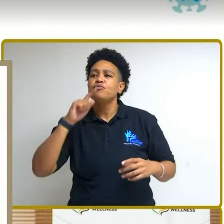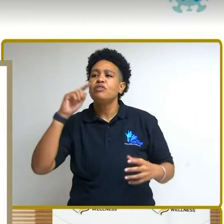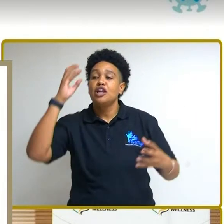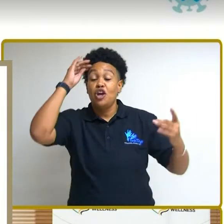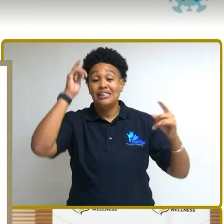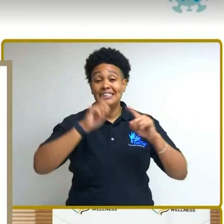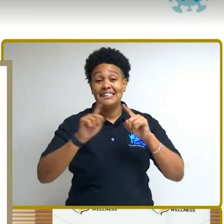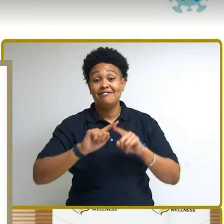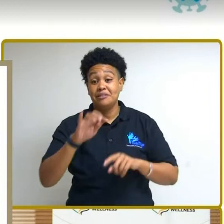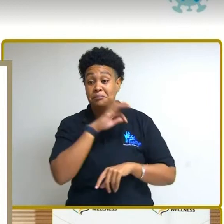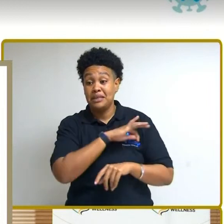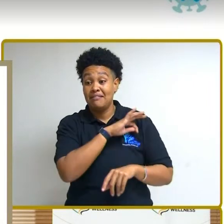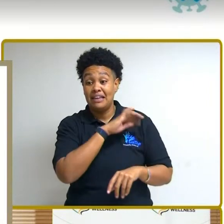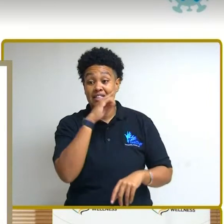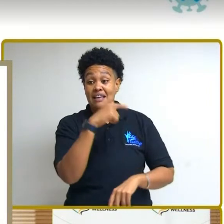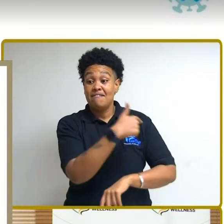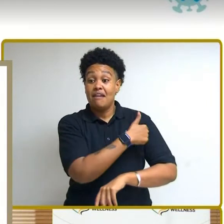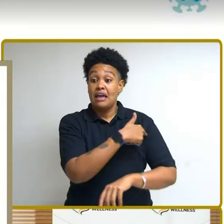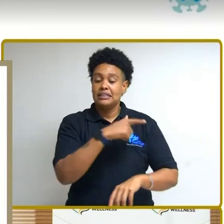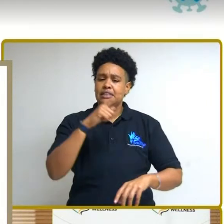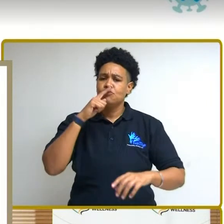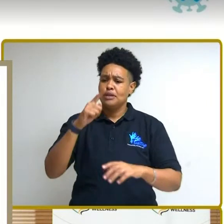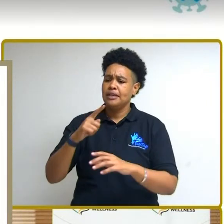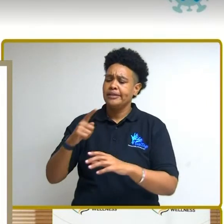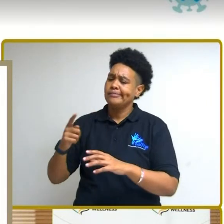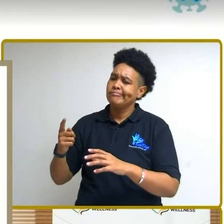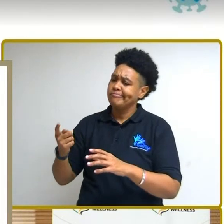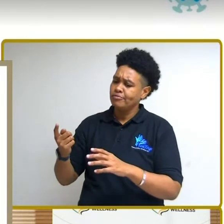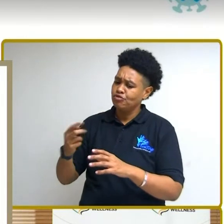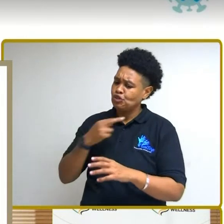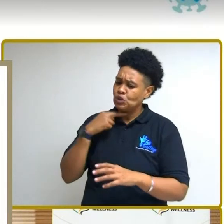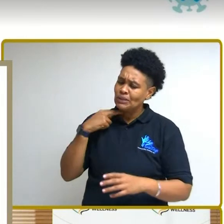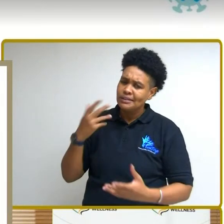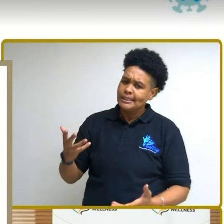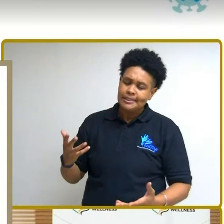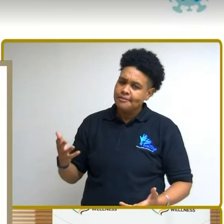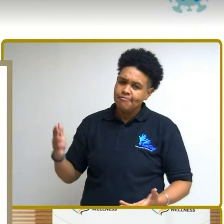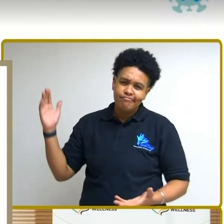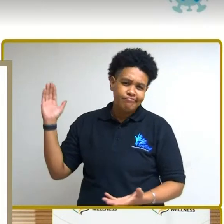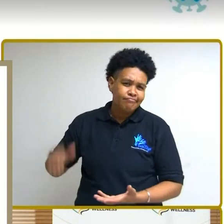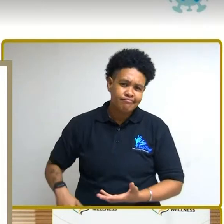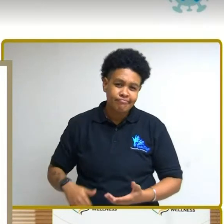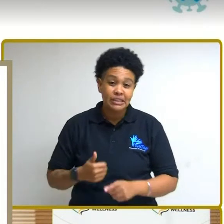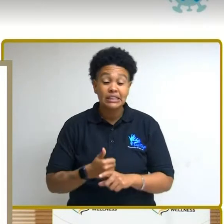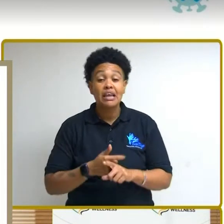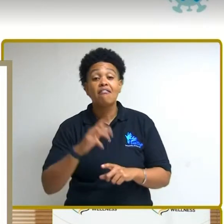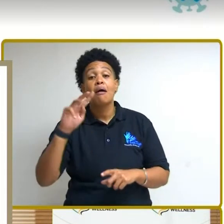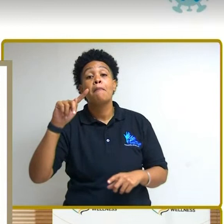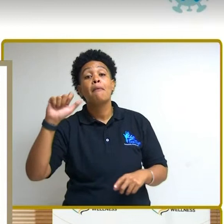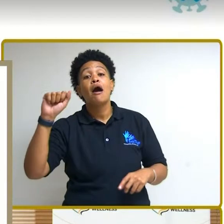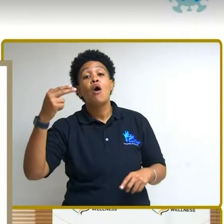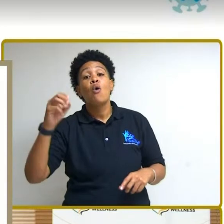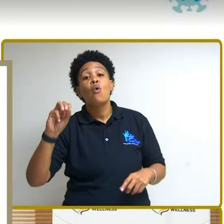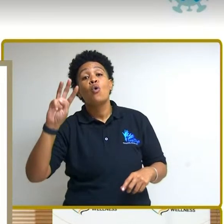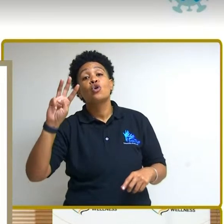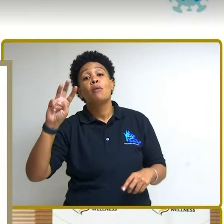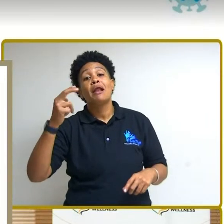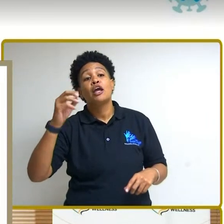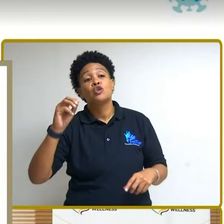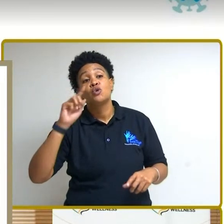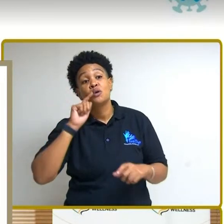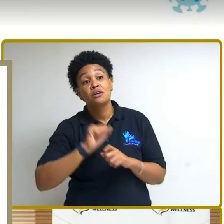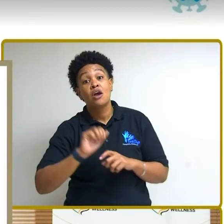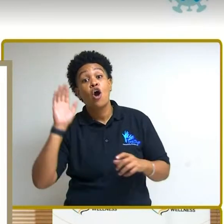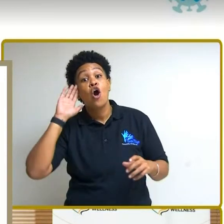that the benefits of the vaccine outweighs the risk. PAHO WHO recommends that all countries continue to use the